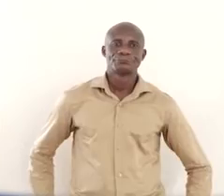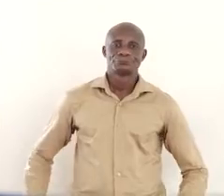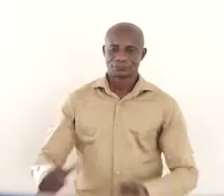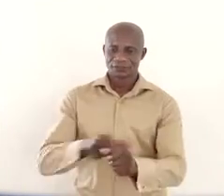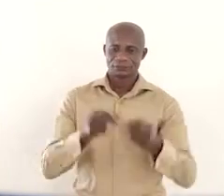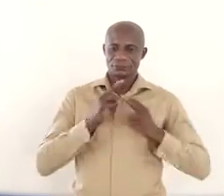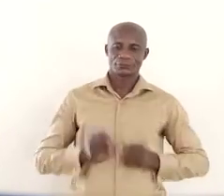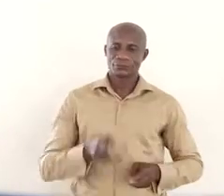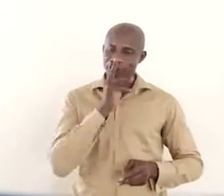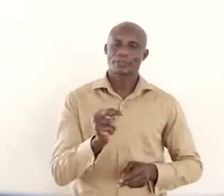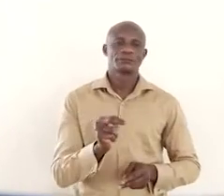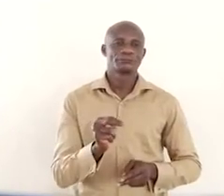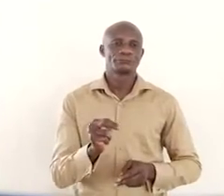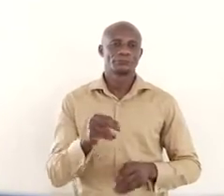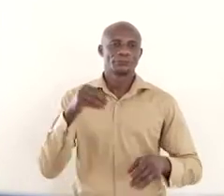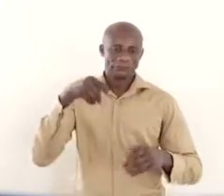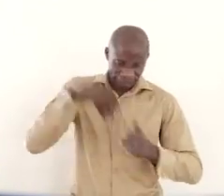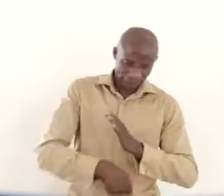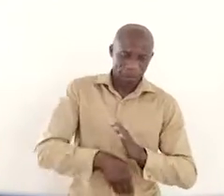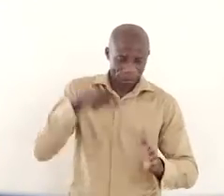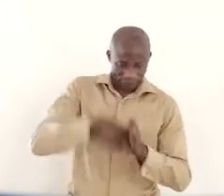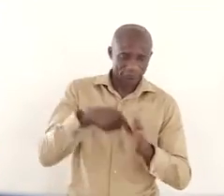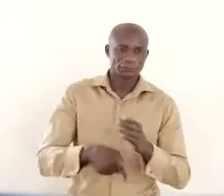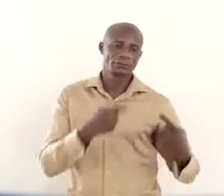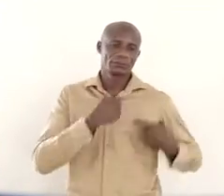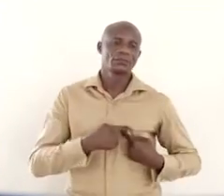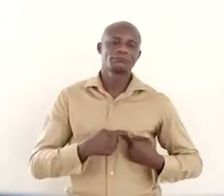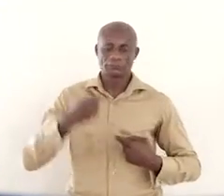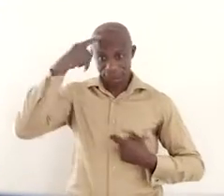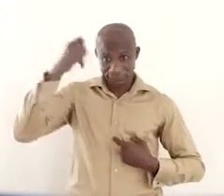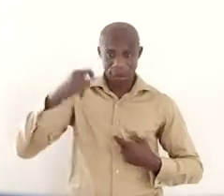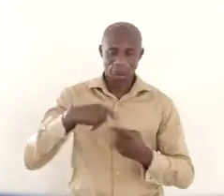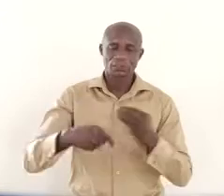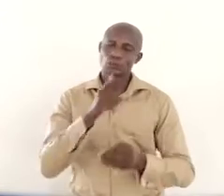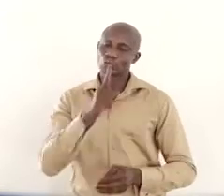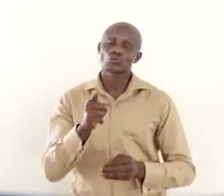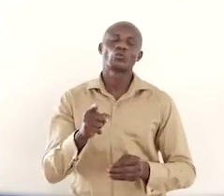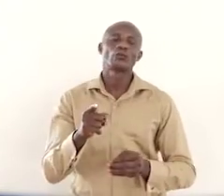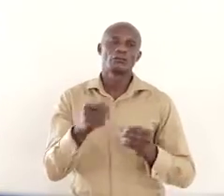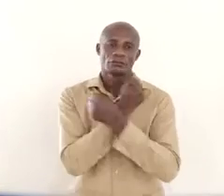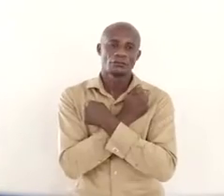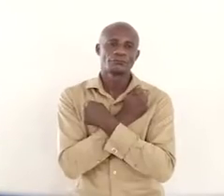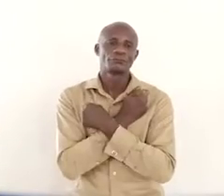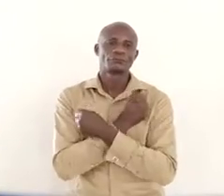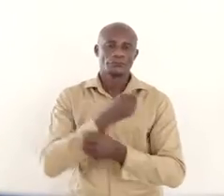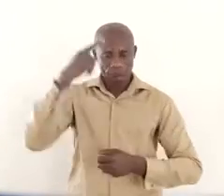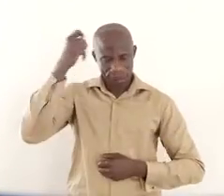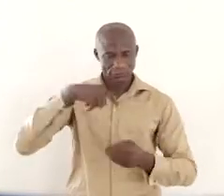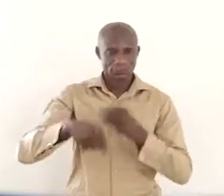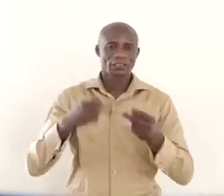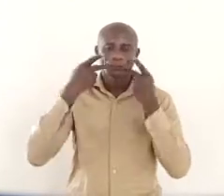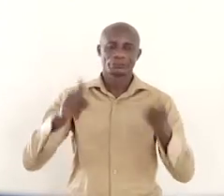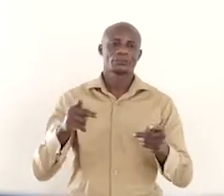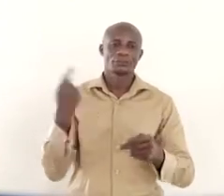love. Every human being deep in his or her heart dreams about true love, dreams about peace, dreams about true